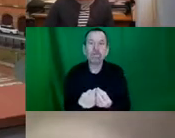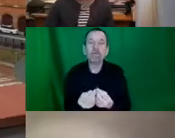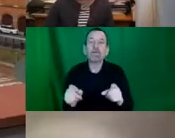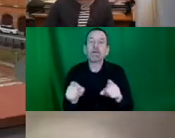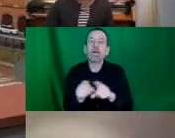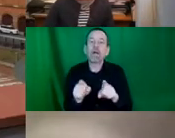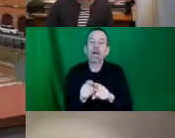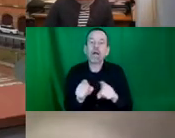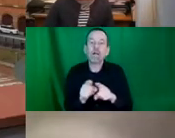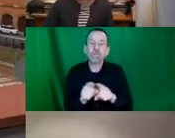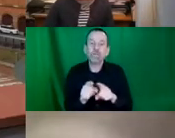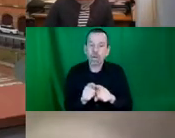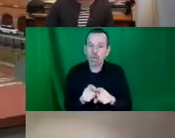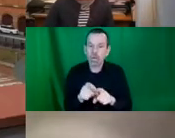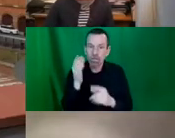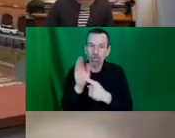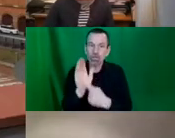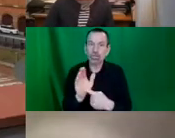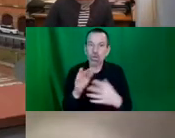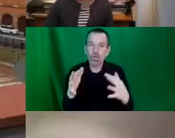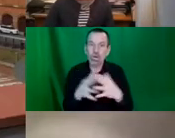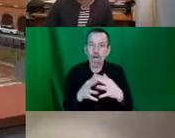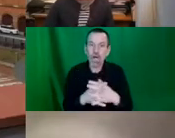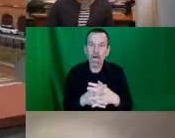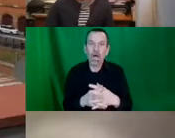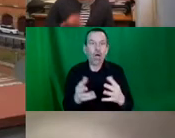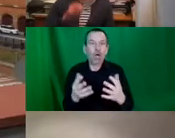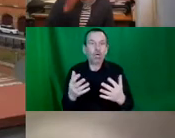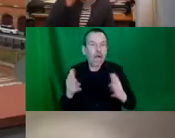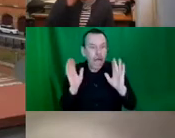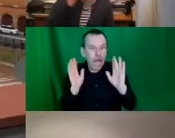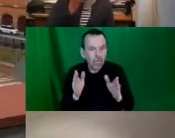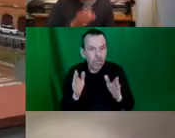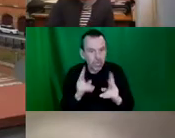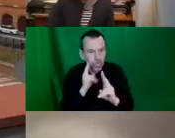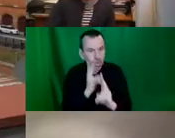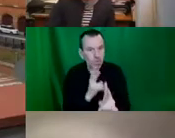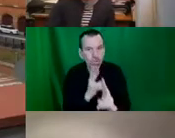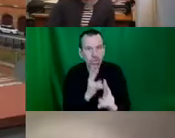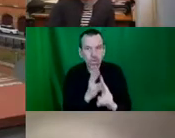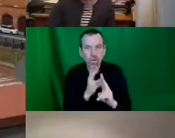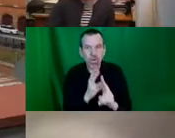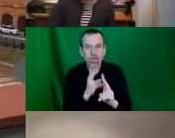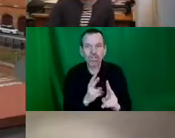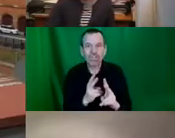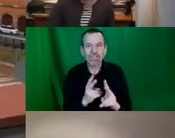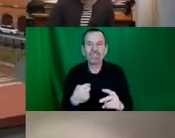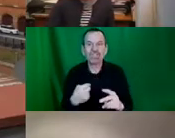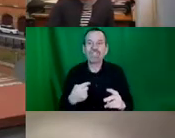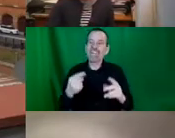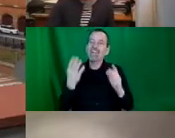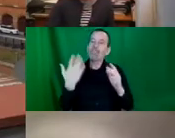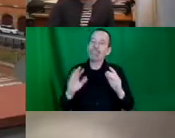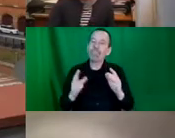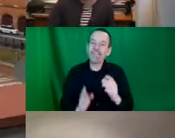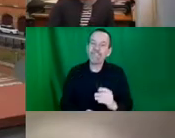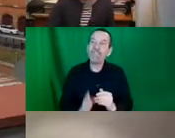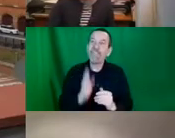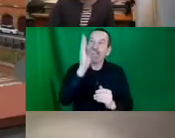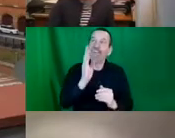purpose-built institution. I was very lucky to have the opportunity to ascend the 6 floors of the King's Tower, including the monitoring system on the